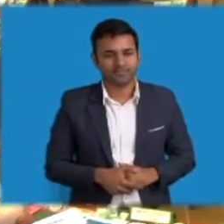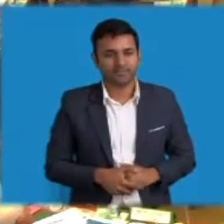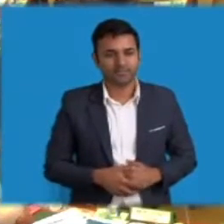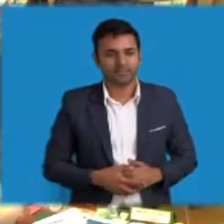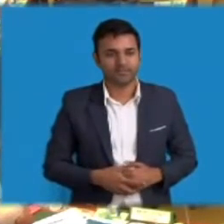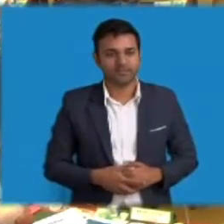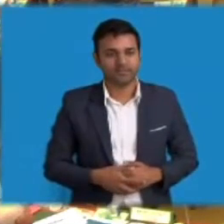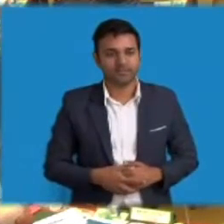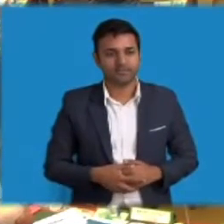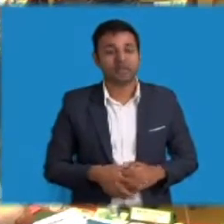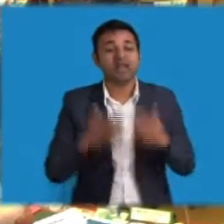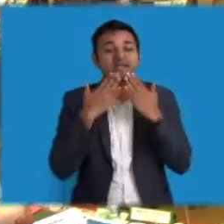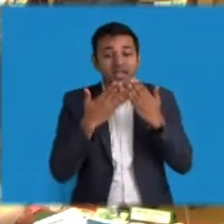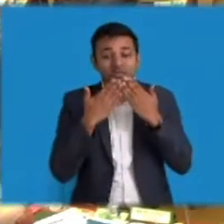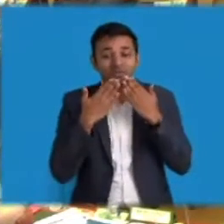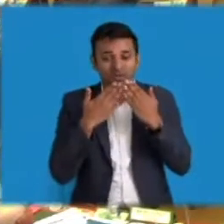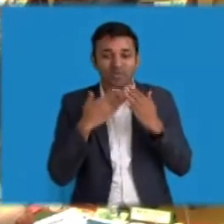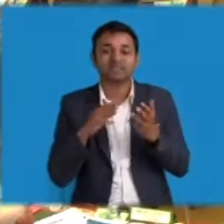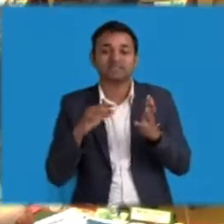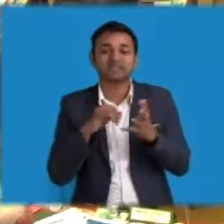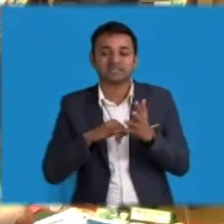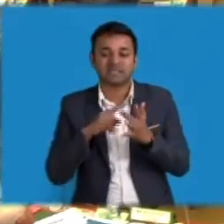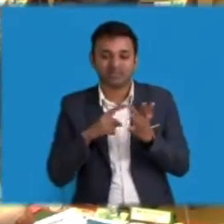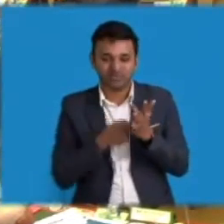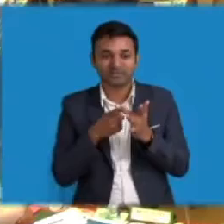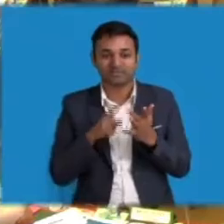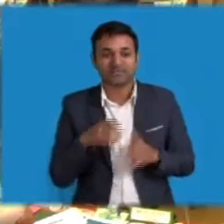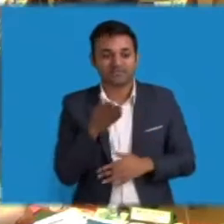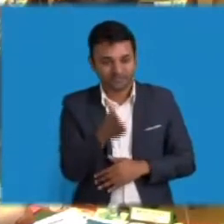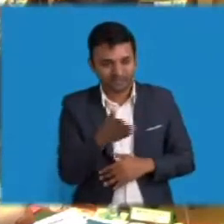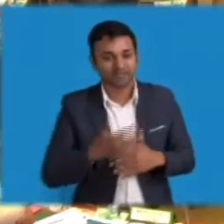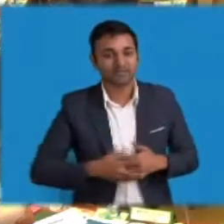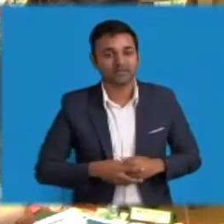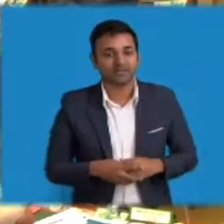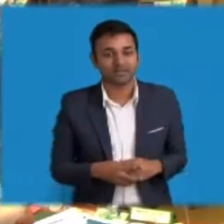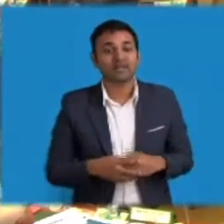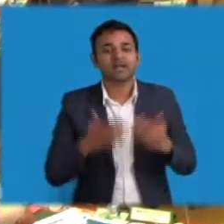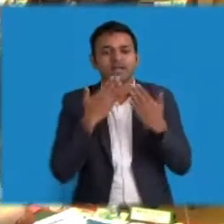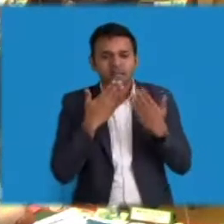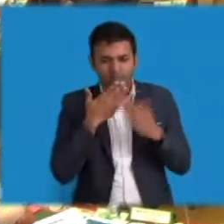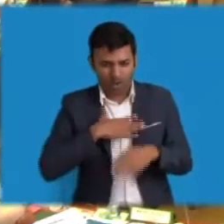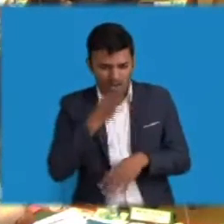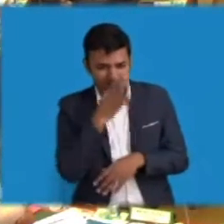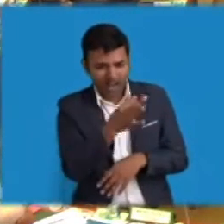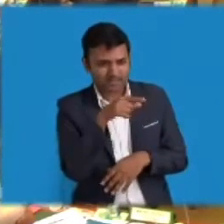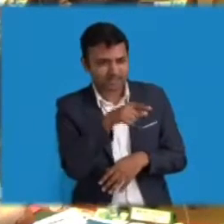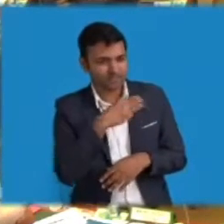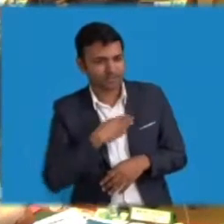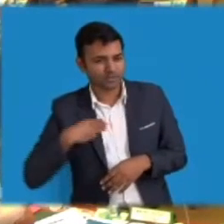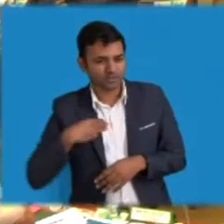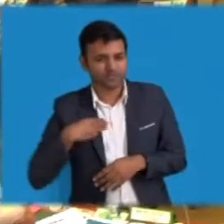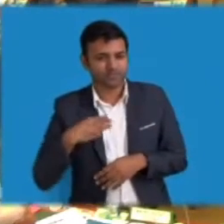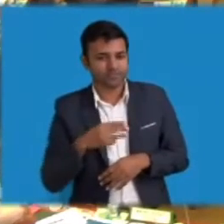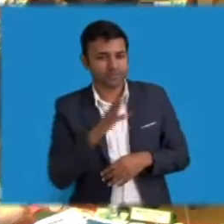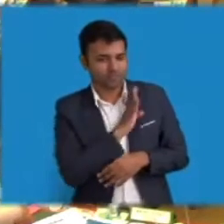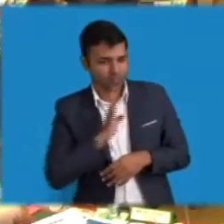Thank you, Honourable Nasir Rondon. Thank you, Madam Speaker. Just wanted to ask the Honourable Minister whether the Board of Inquiry report will